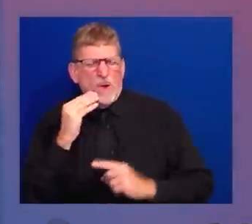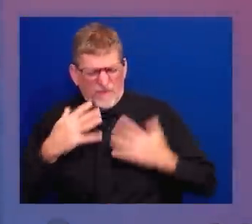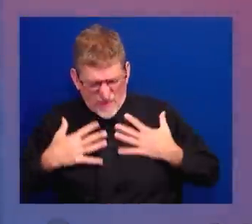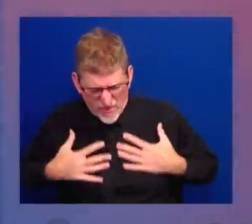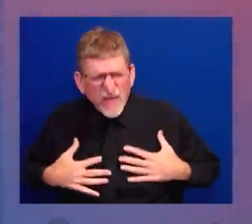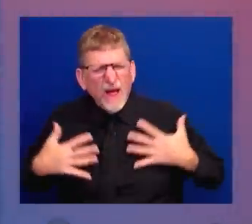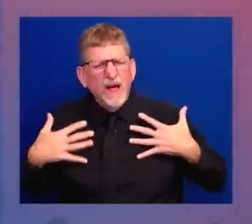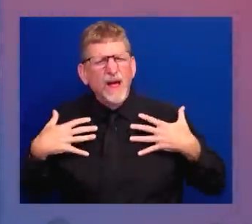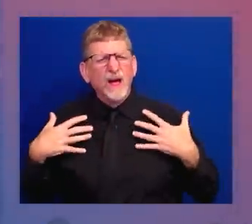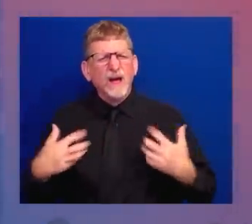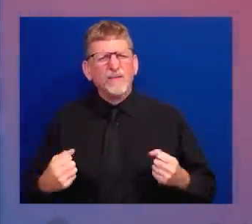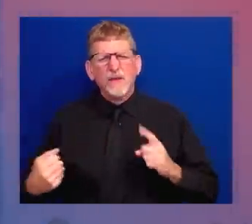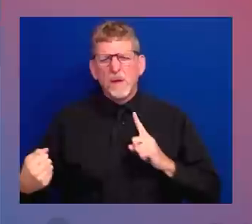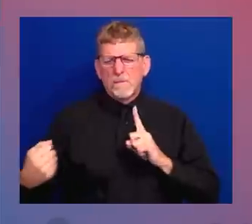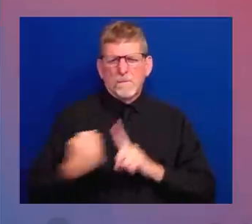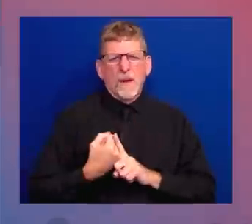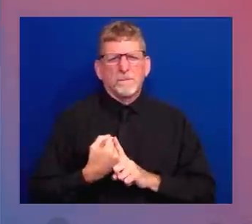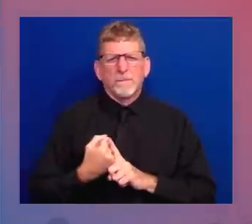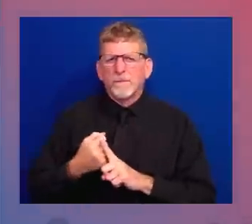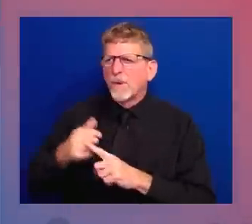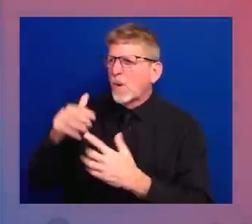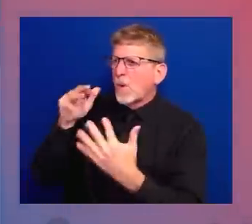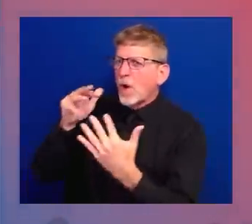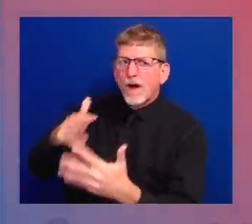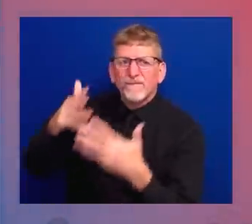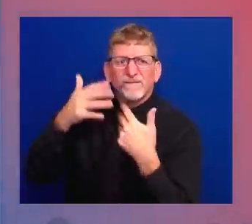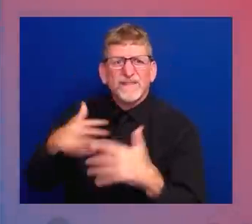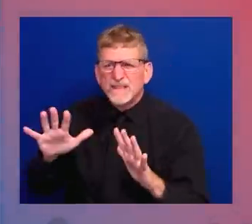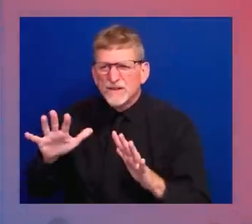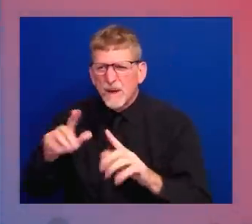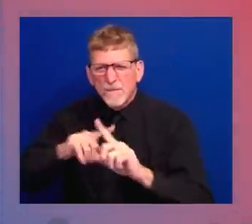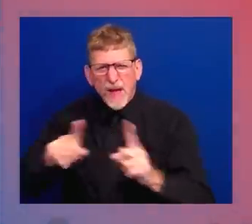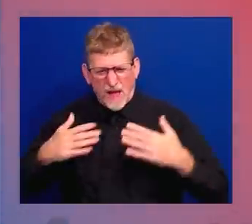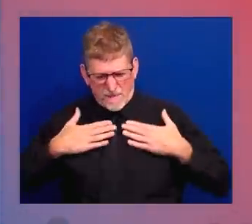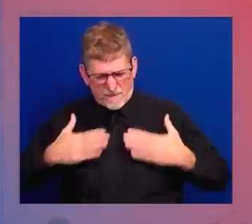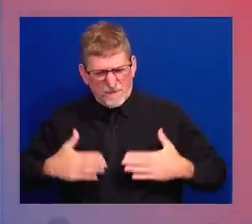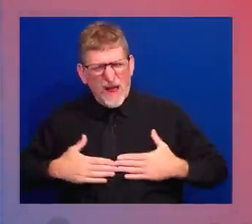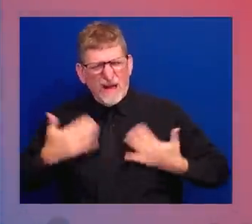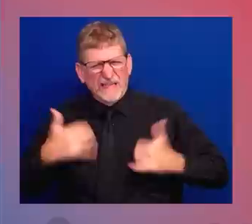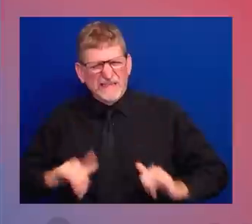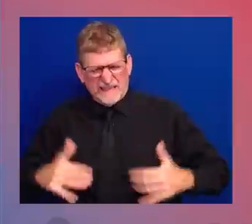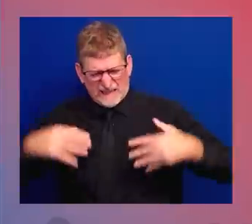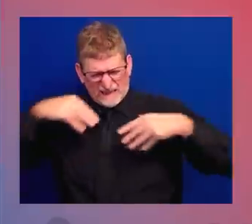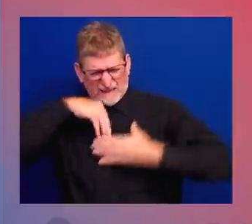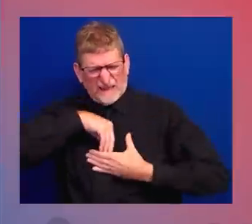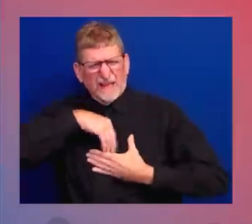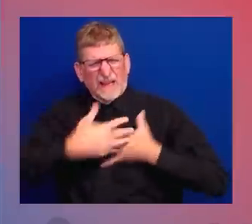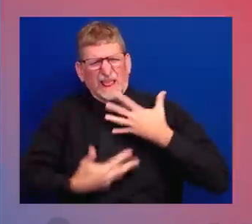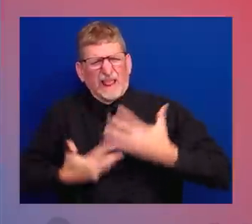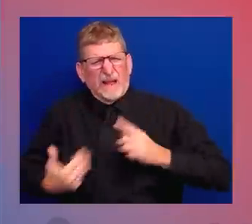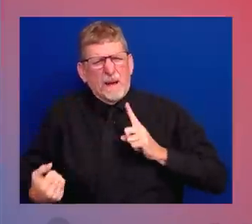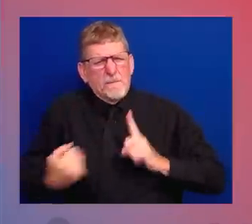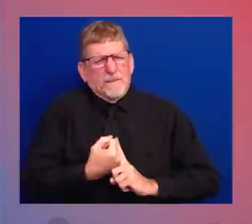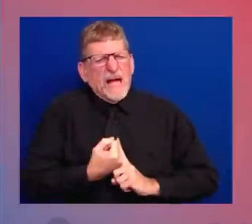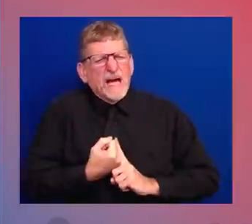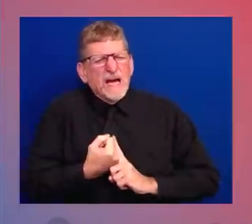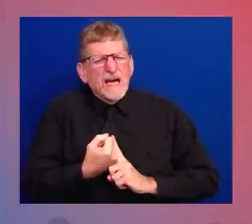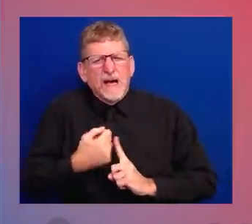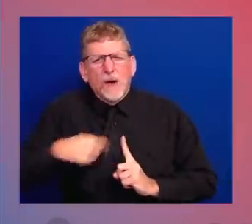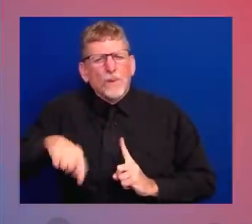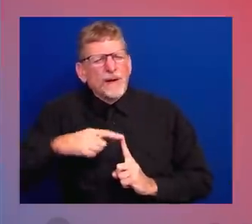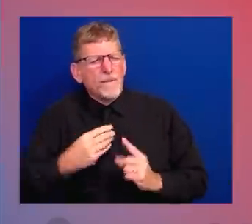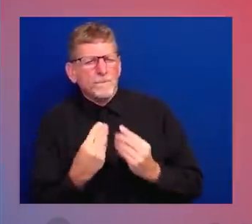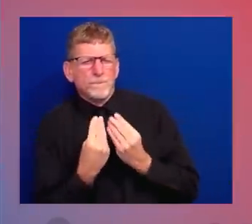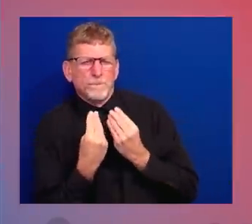fired. It's our job to provide those vets with benefits and care for those conditions. But for far